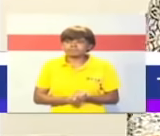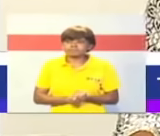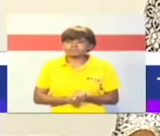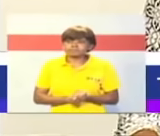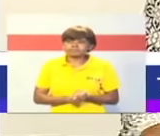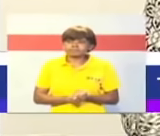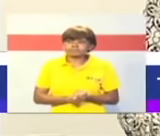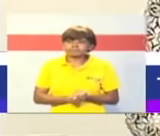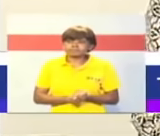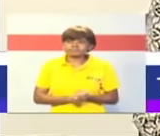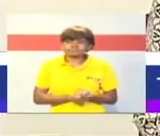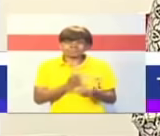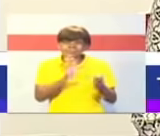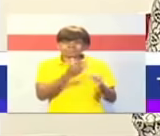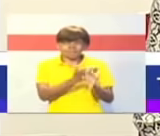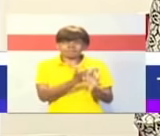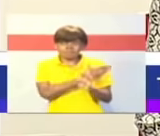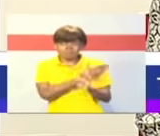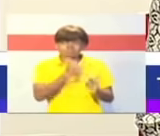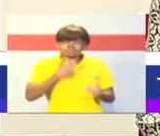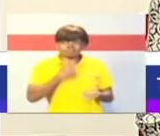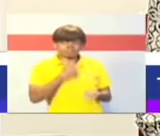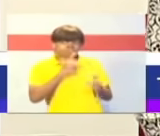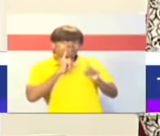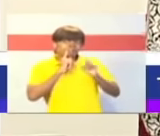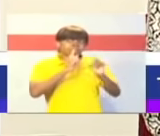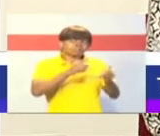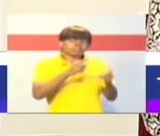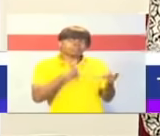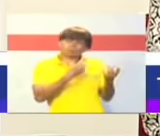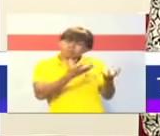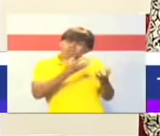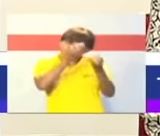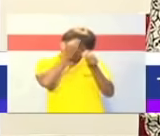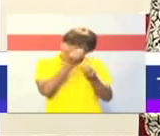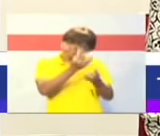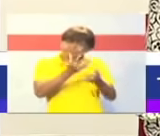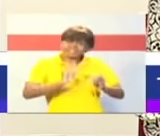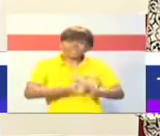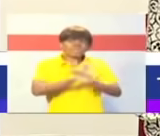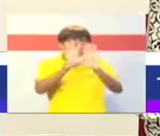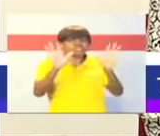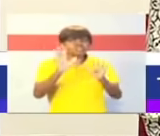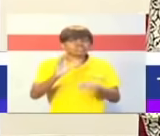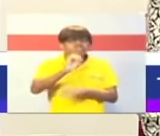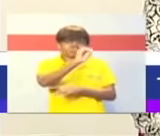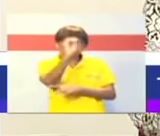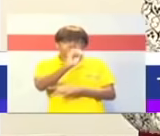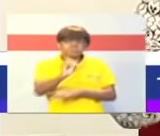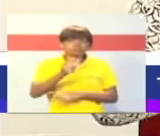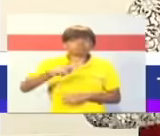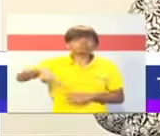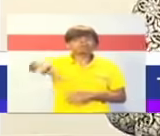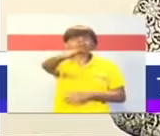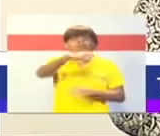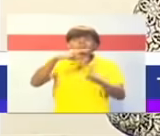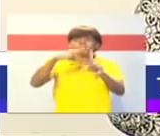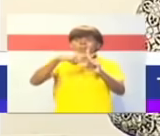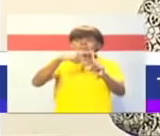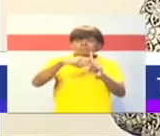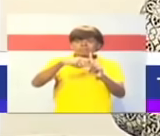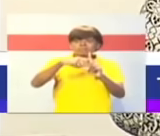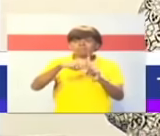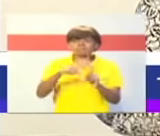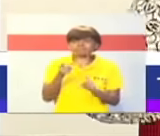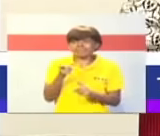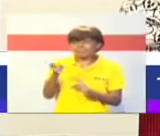very... Sorry, before I answer the question, I just want to make it very, very clear that the percentage of positives